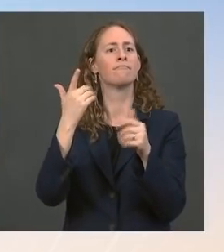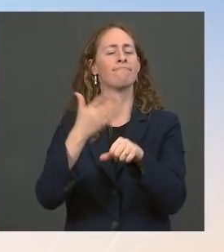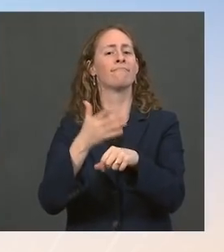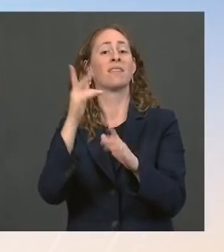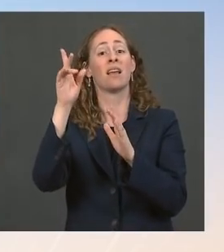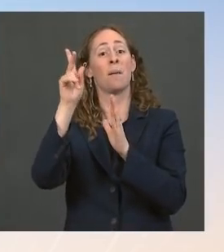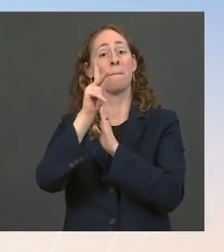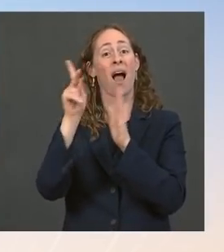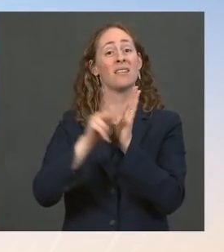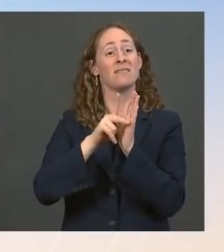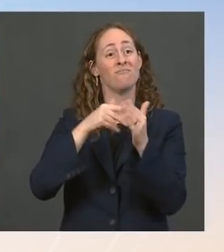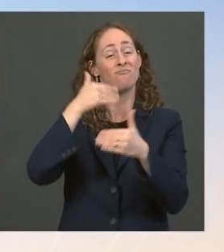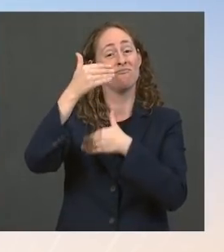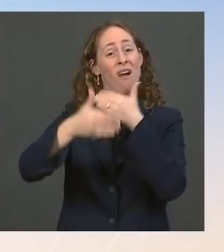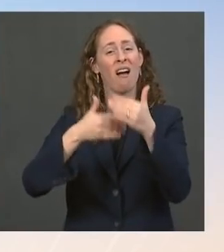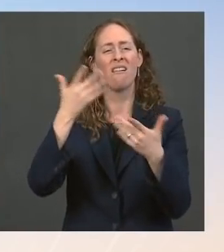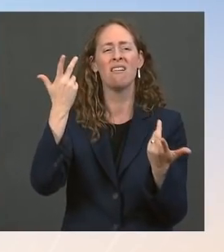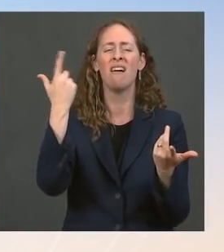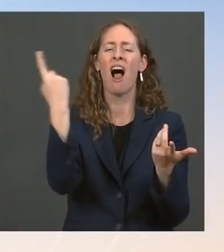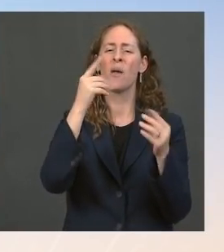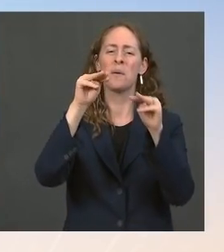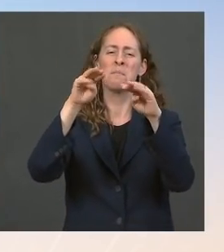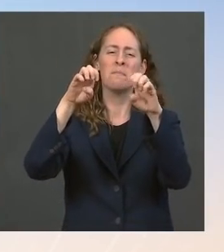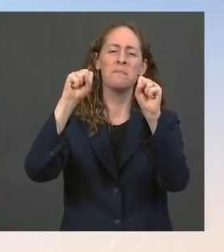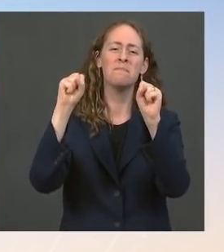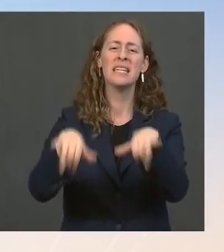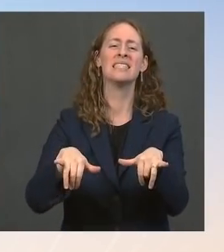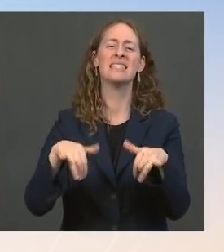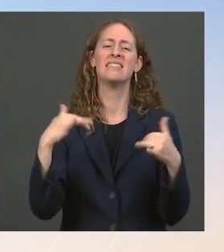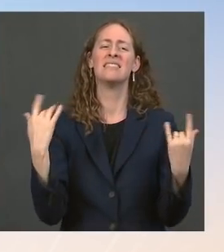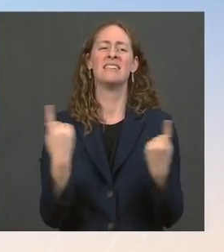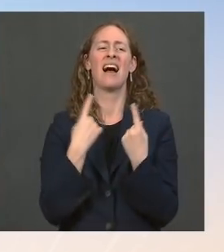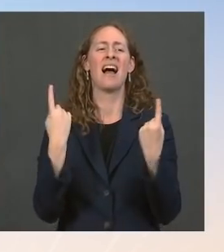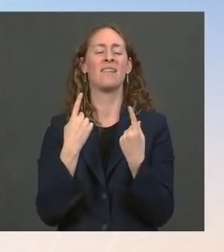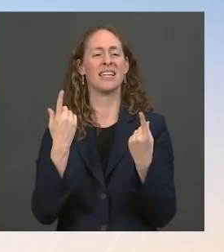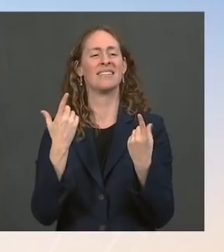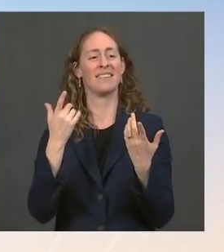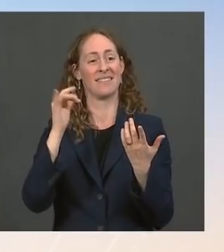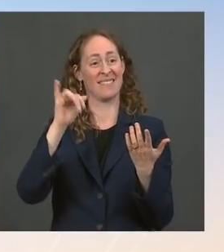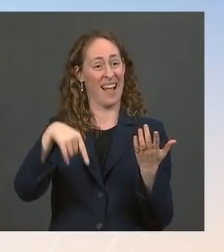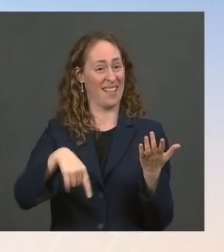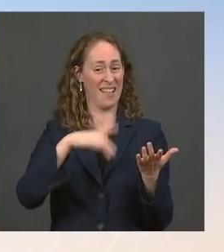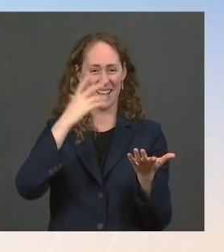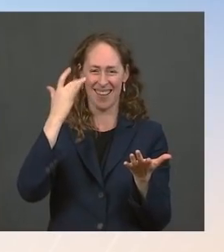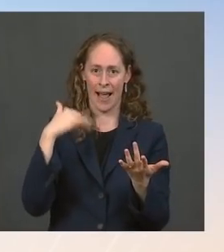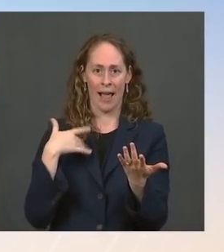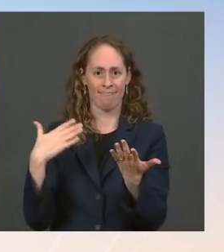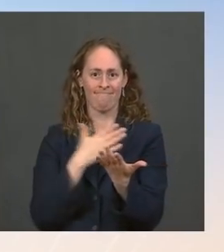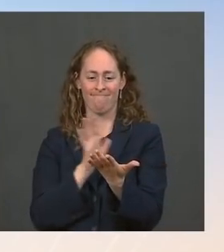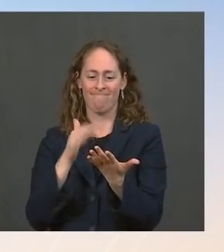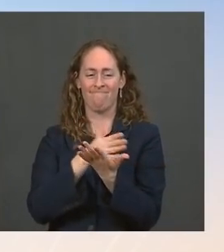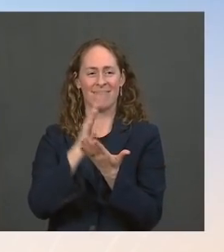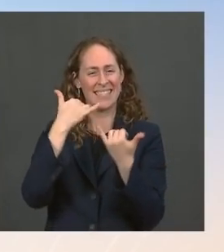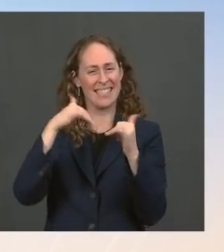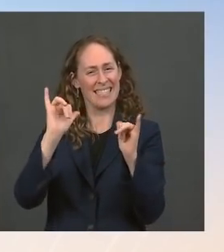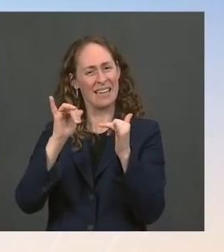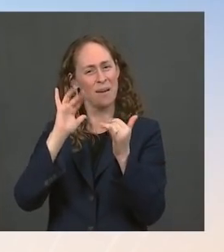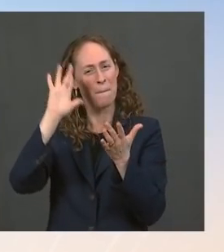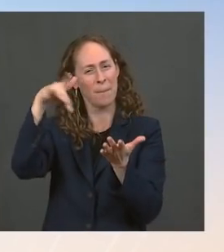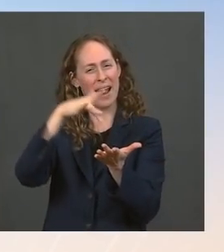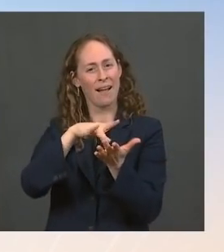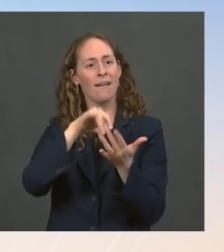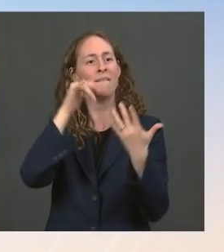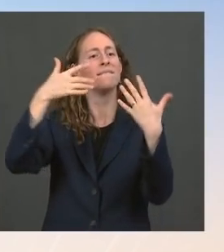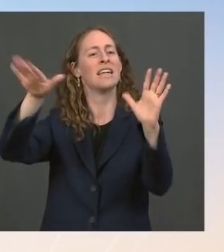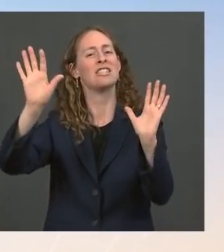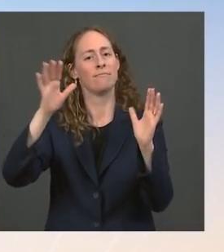that. So I would say to anyone who feels that way, we're in the middle of navigating and weathering storms and dealing with crises. That's